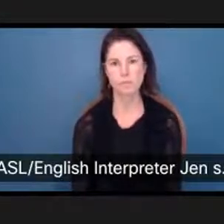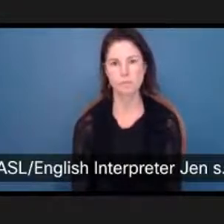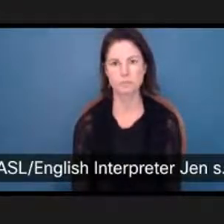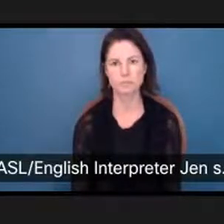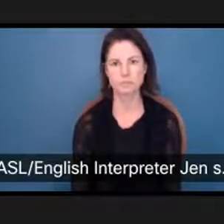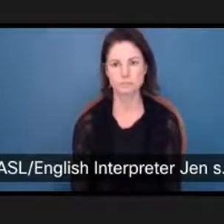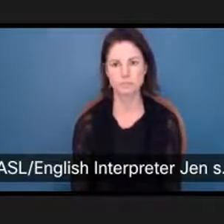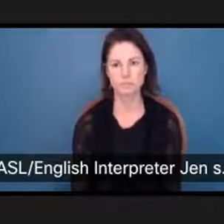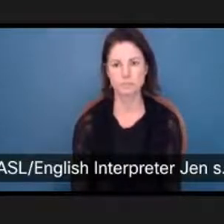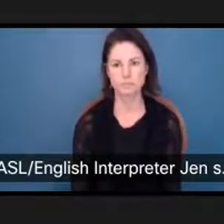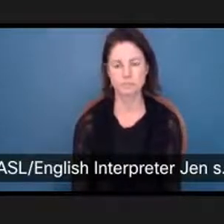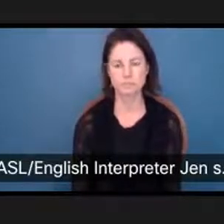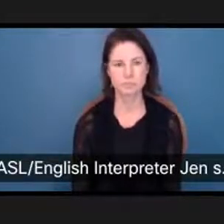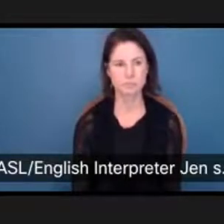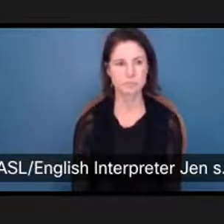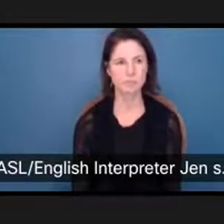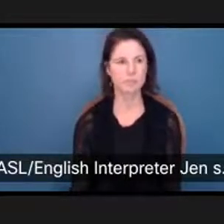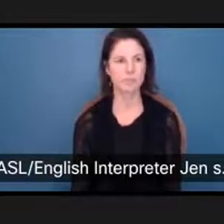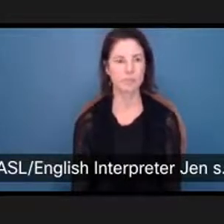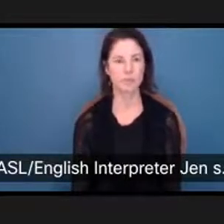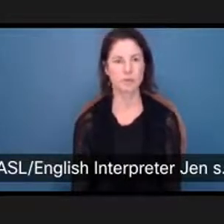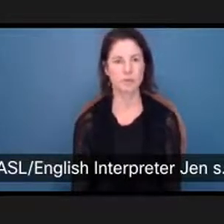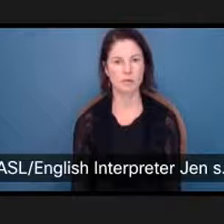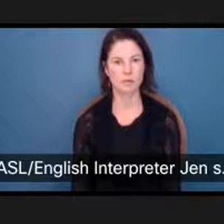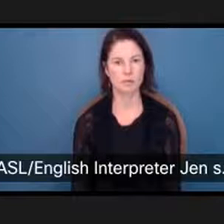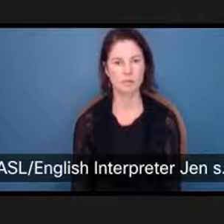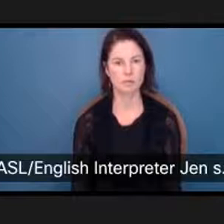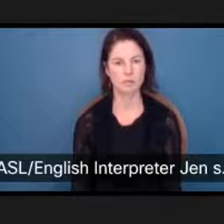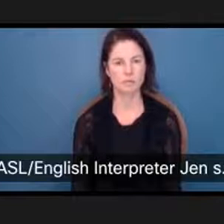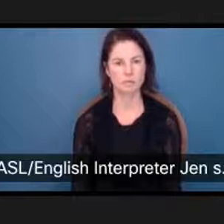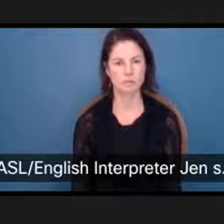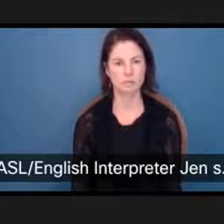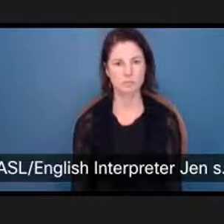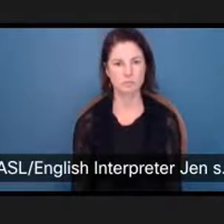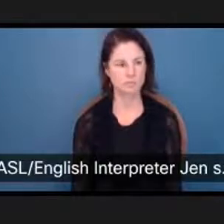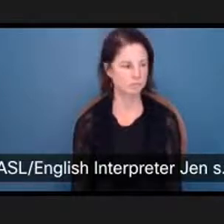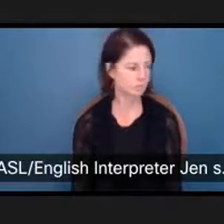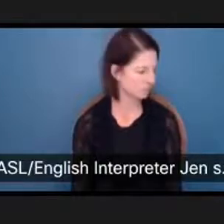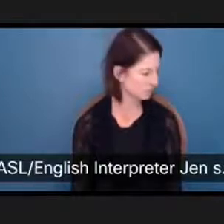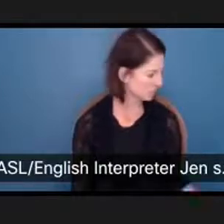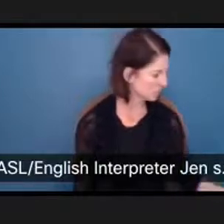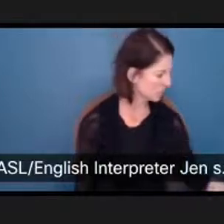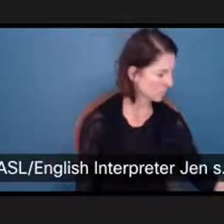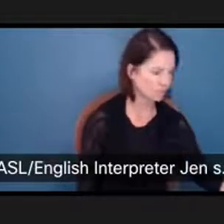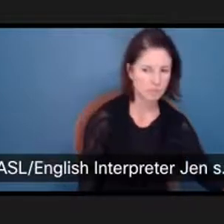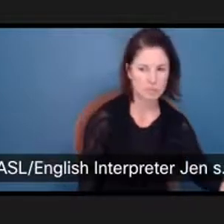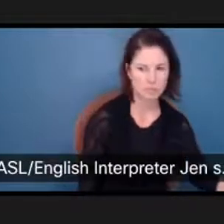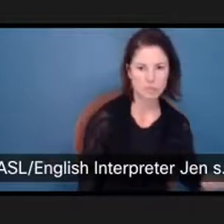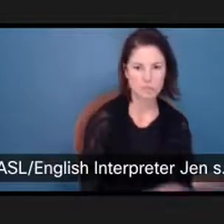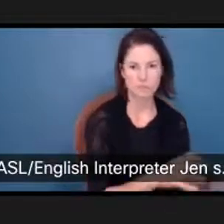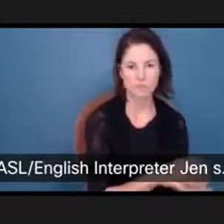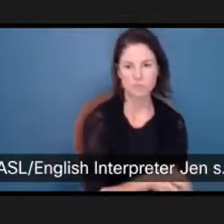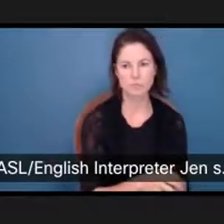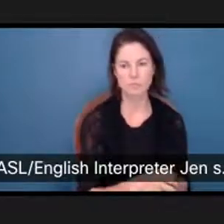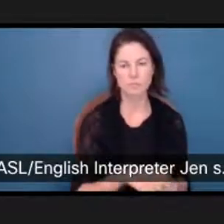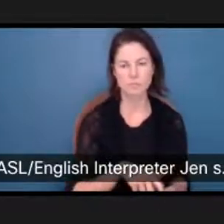in this morning to get an update from the regional center on what's going on, that if you're not providing those alternative services, don't worry about